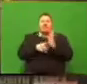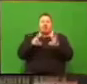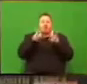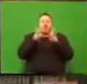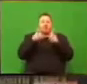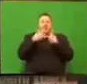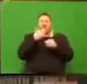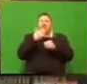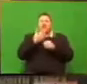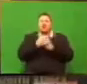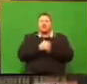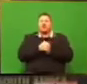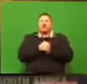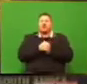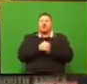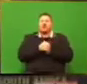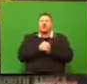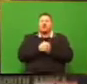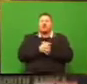Thank you.